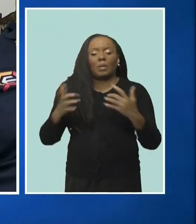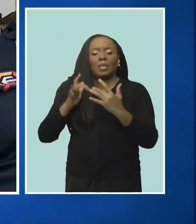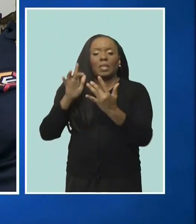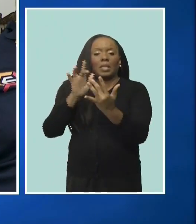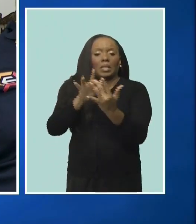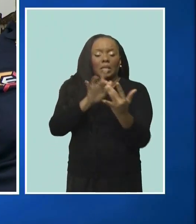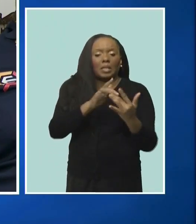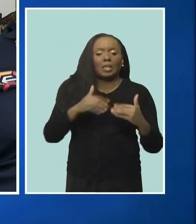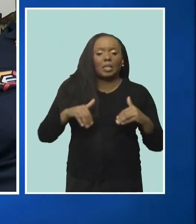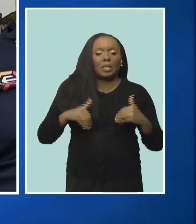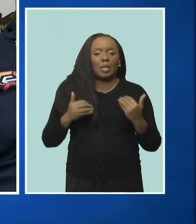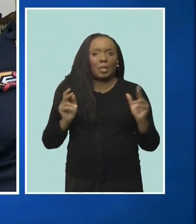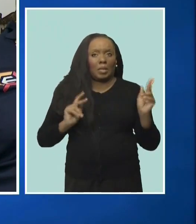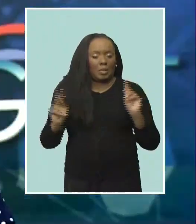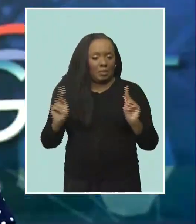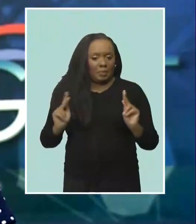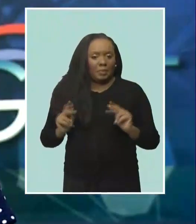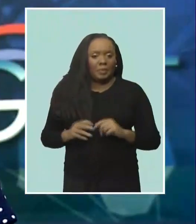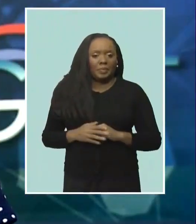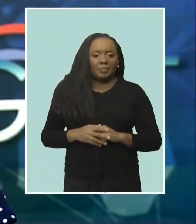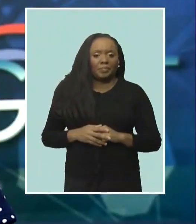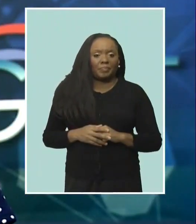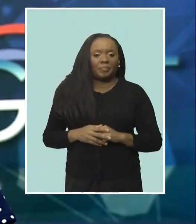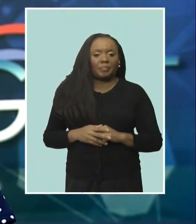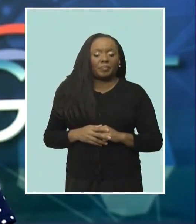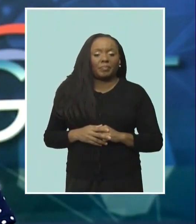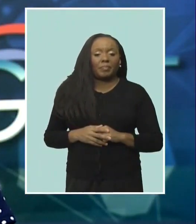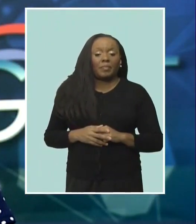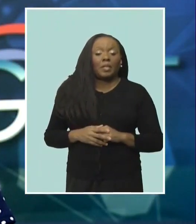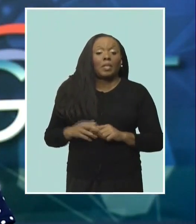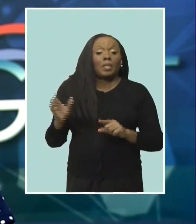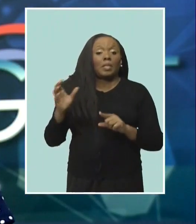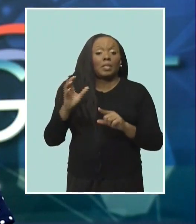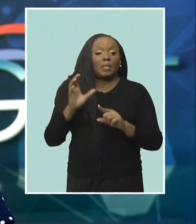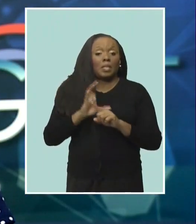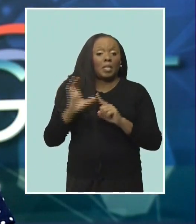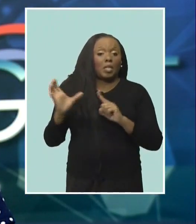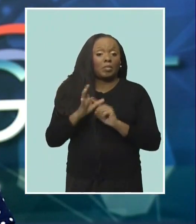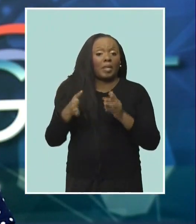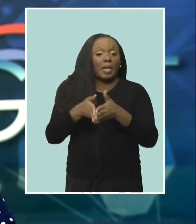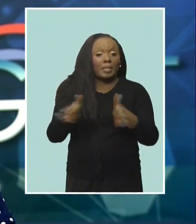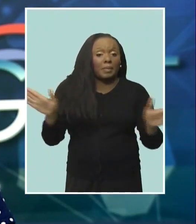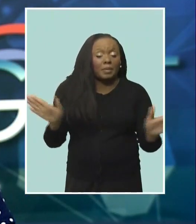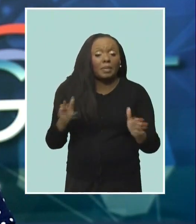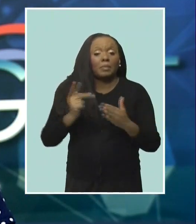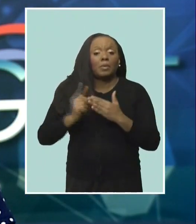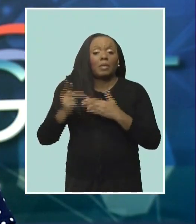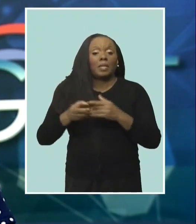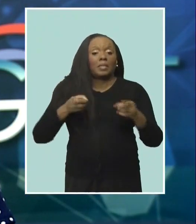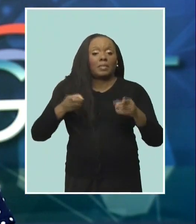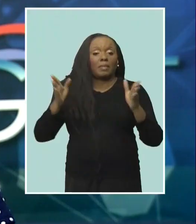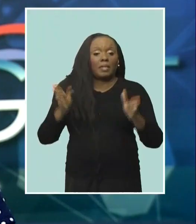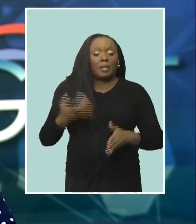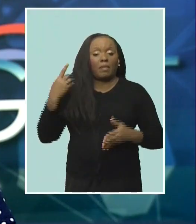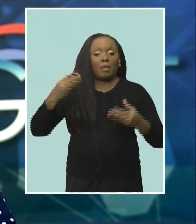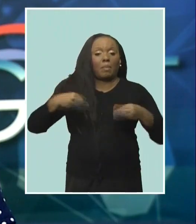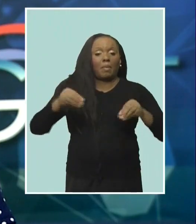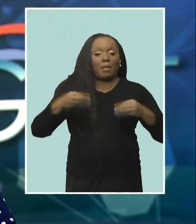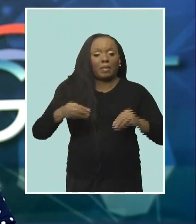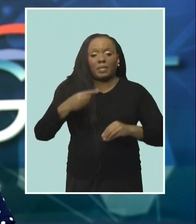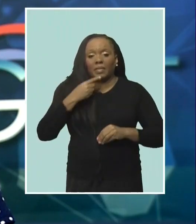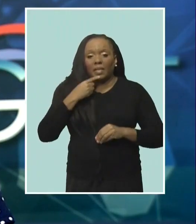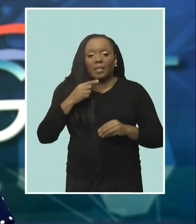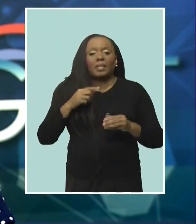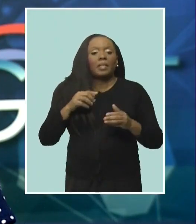people where they are. The Cultural Expansion Program's Director of Marketing, Mario Arthur, says it entails